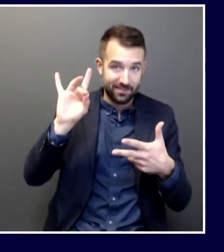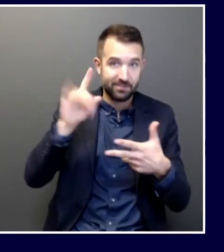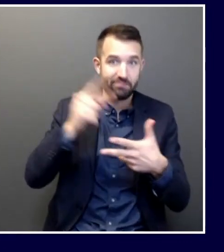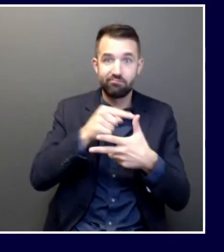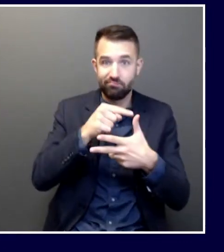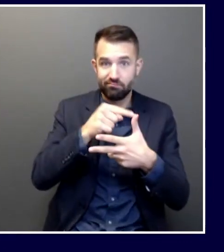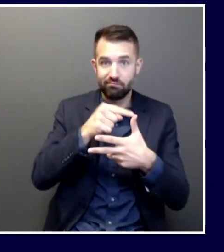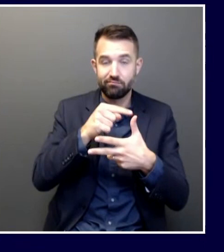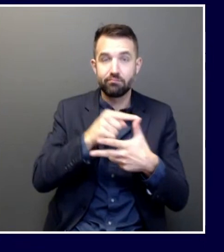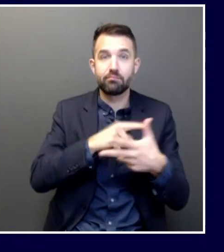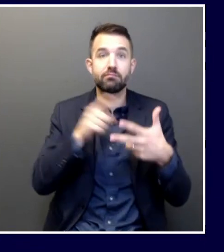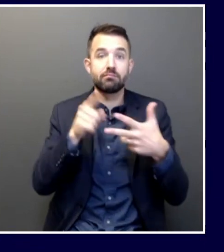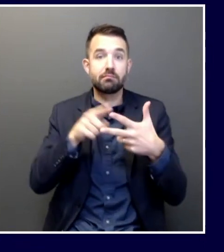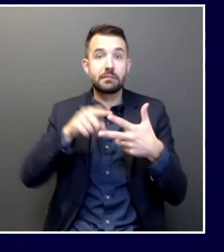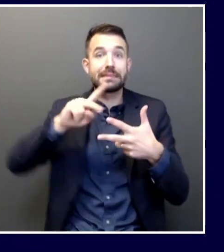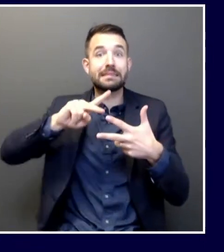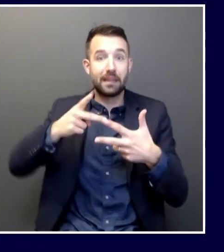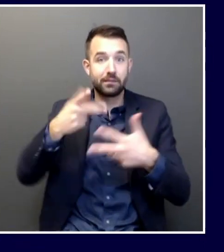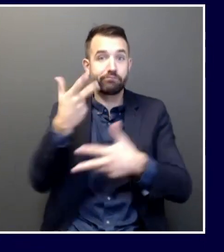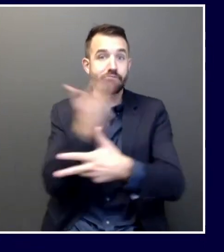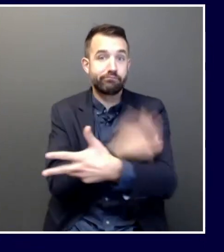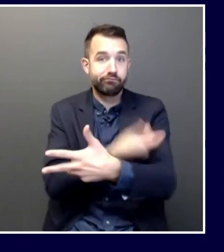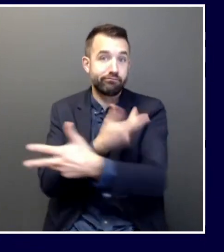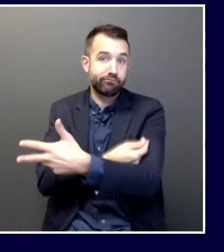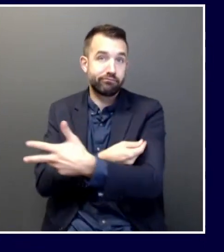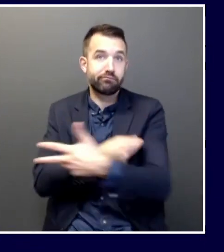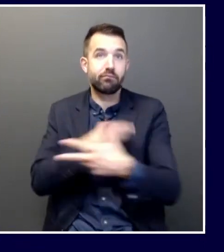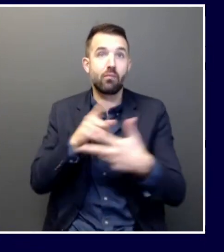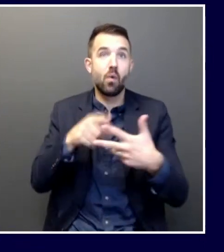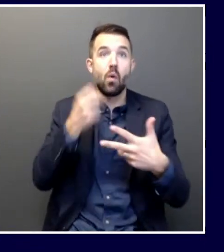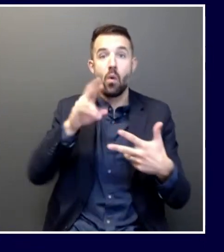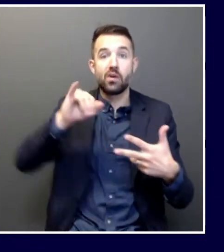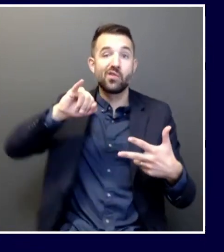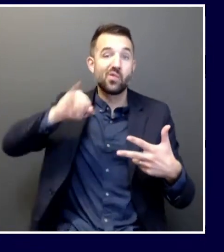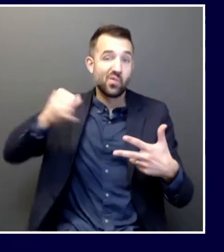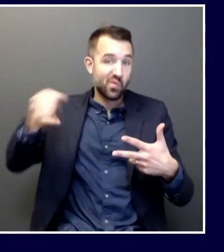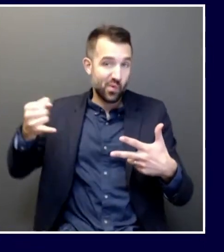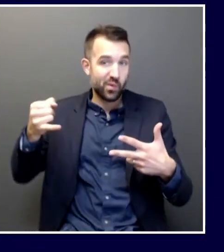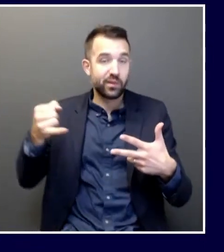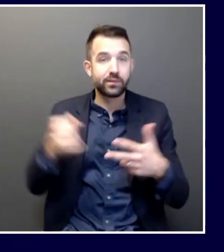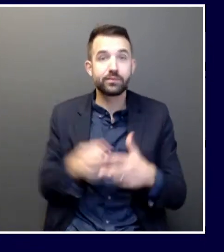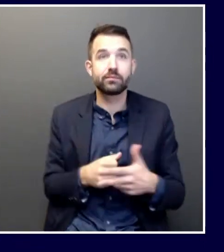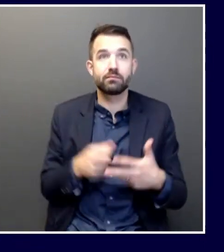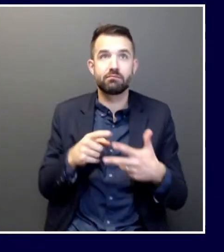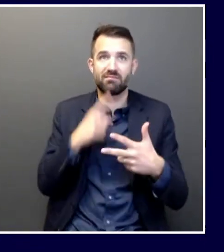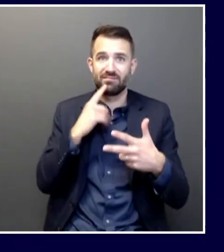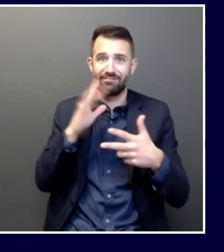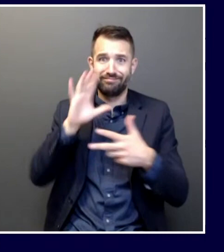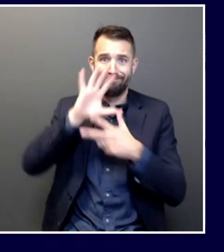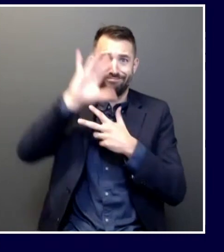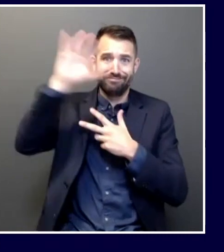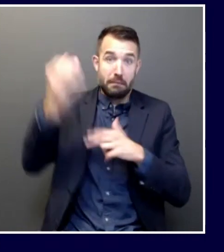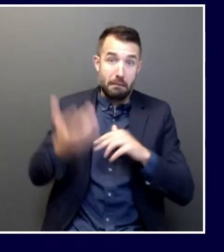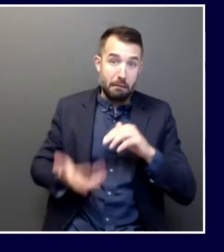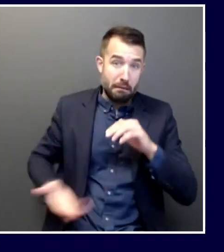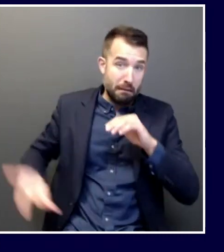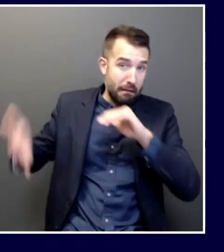single doses of the J&J vaccine have really significantly increased. They've gone up